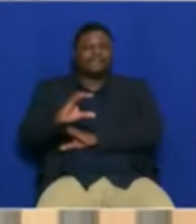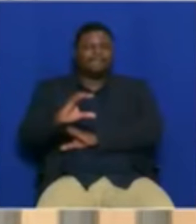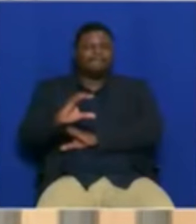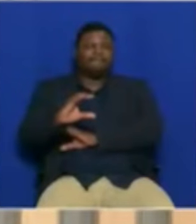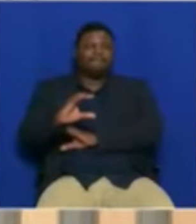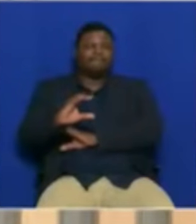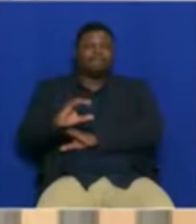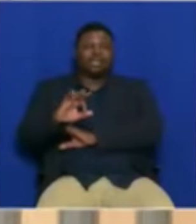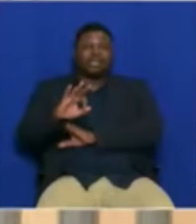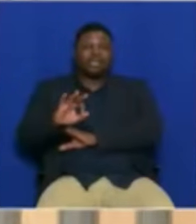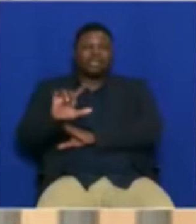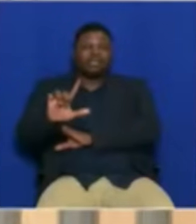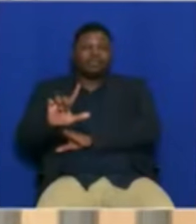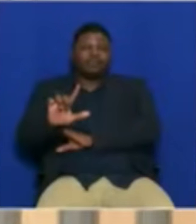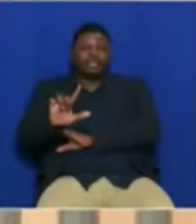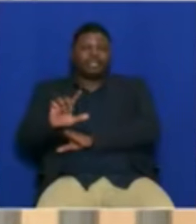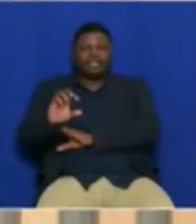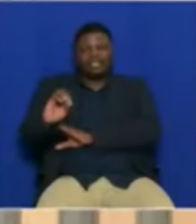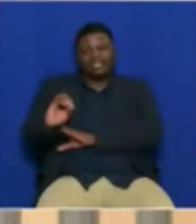370, I said,